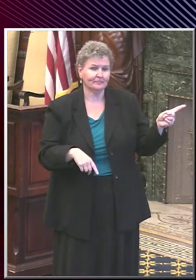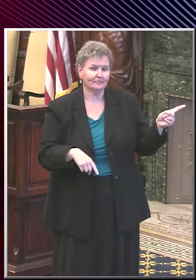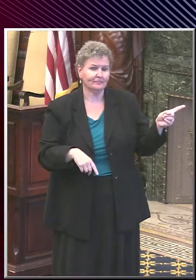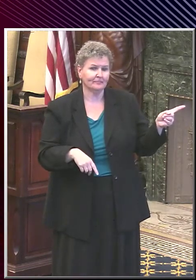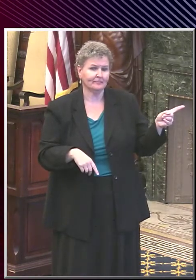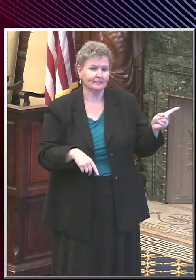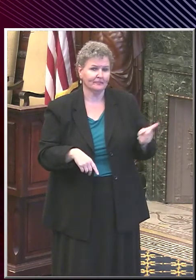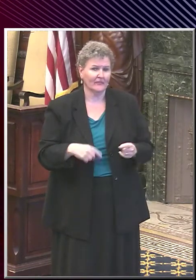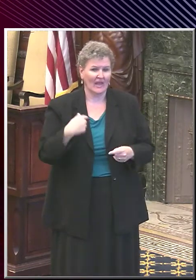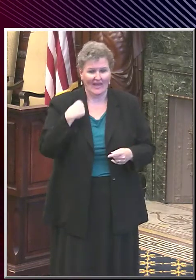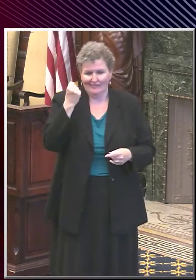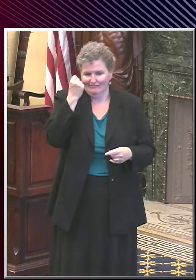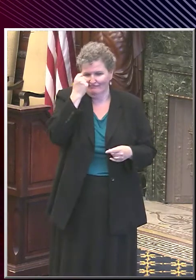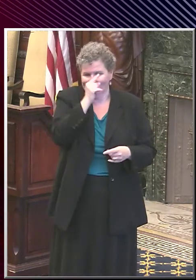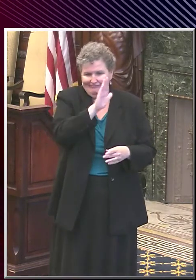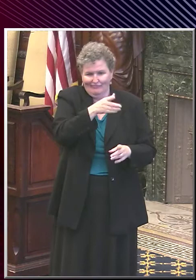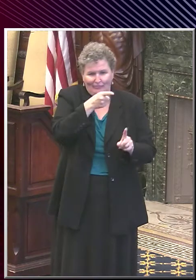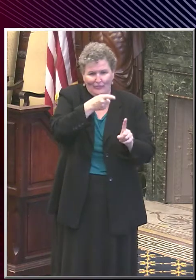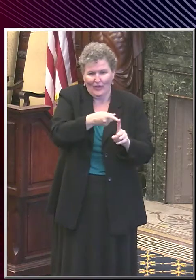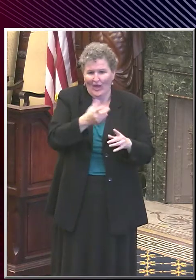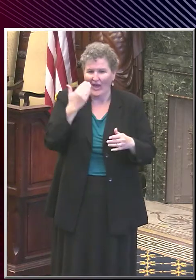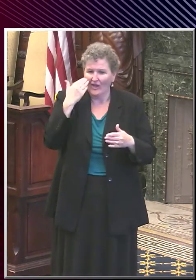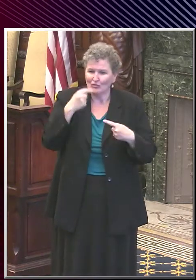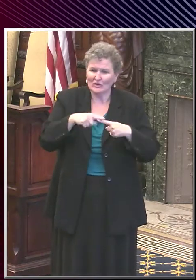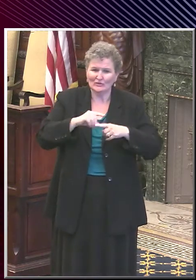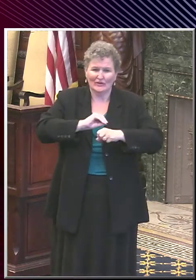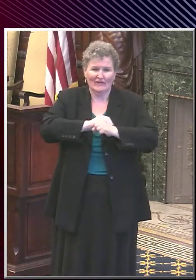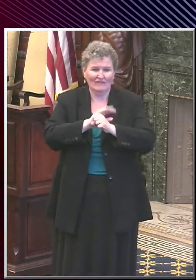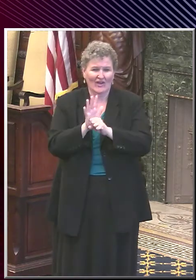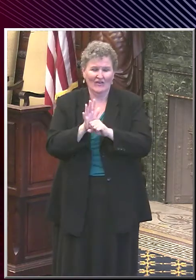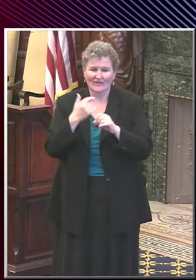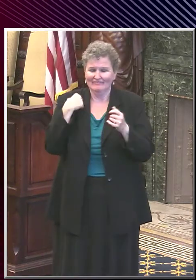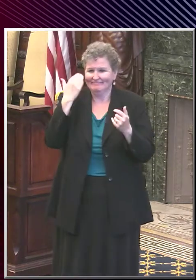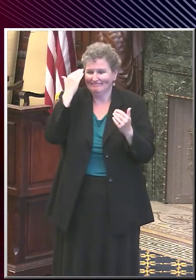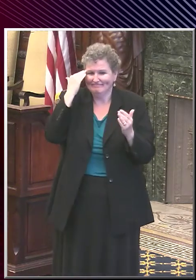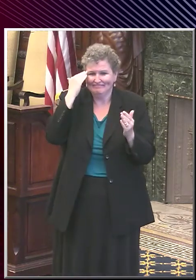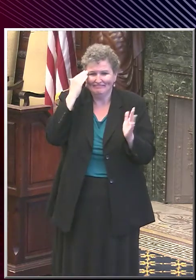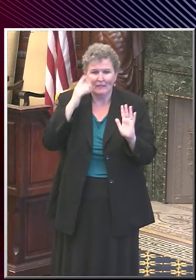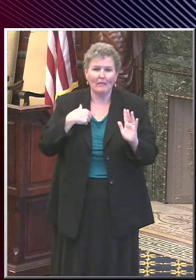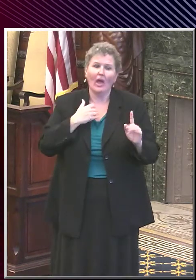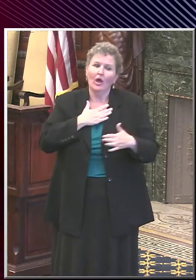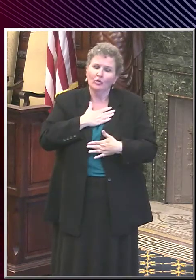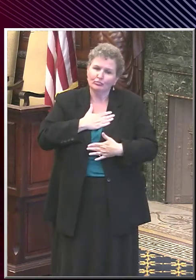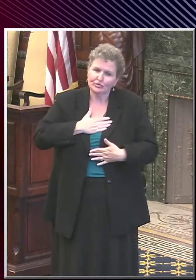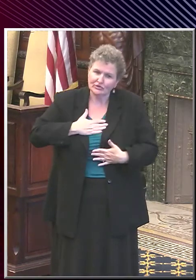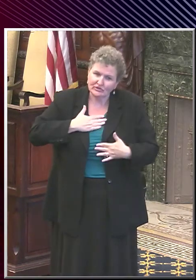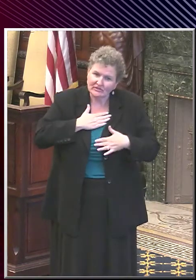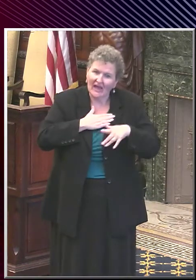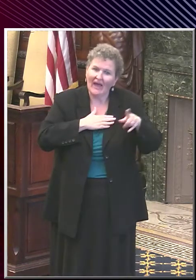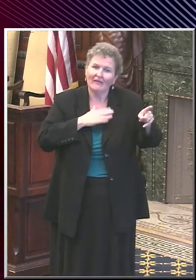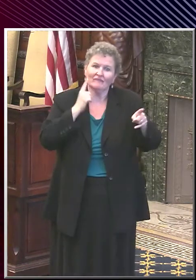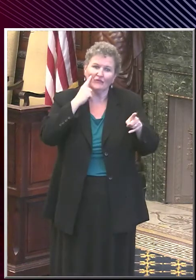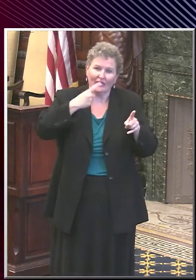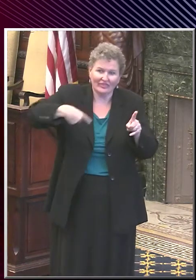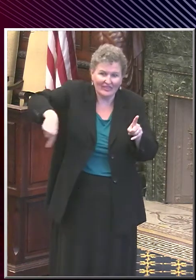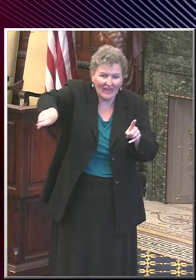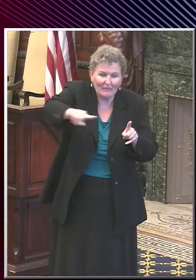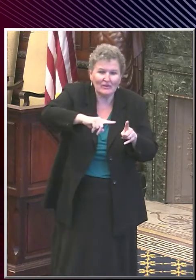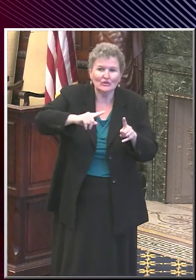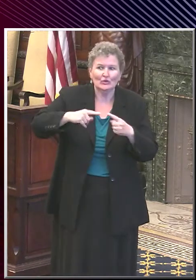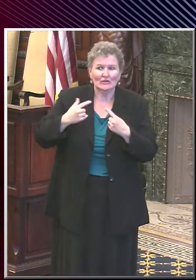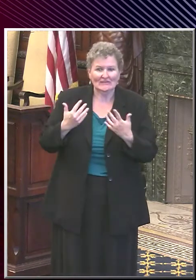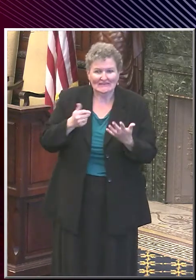hit in this epidemic, and it's I appreciate that it's tough for them. It's sad that they can't open right